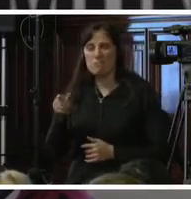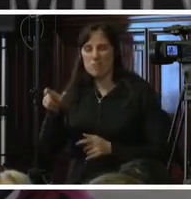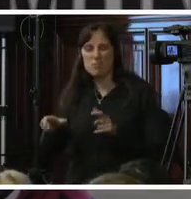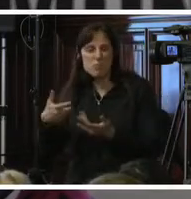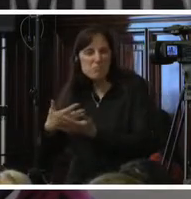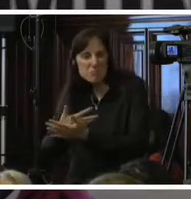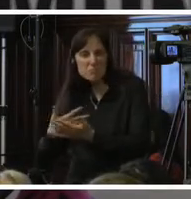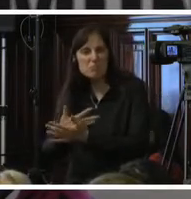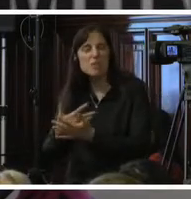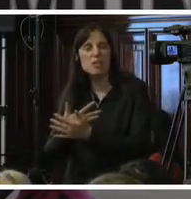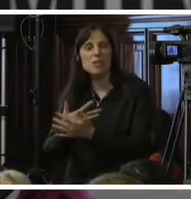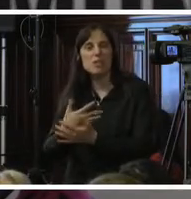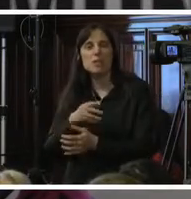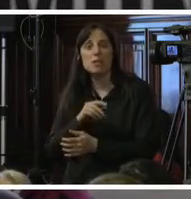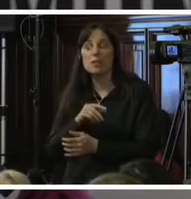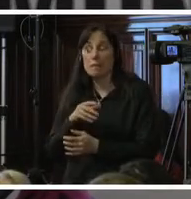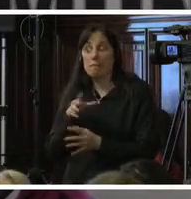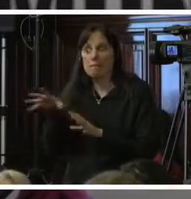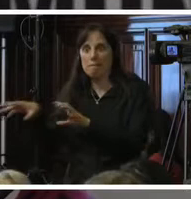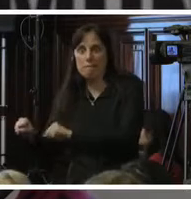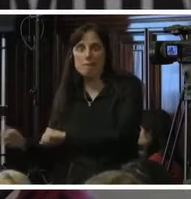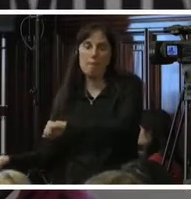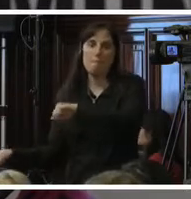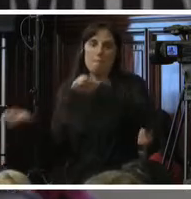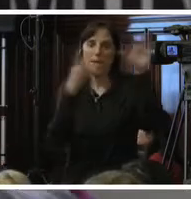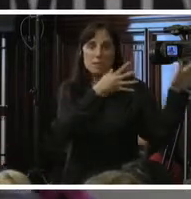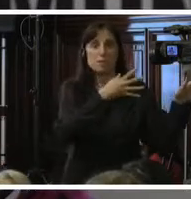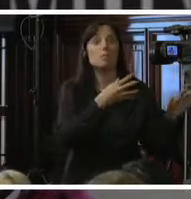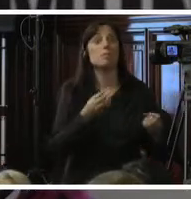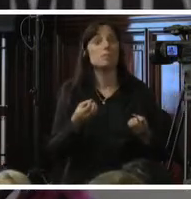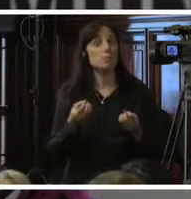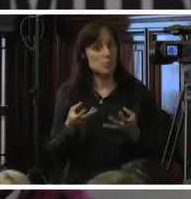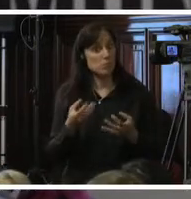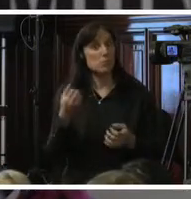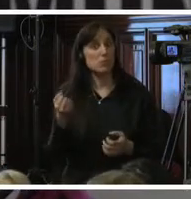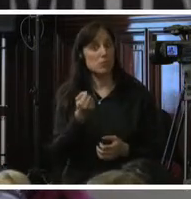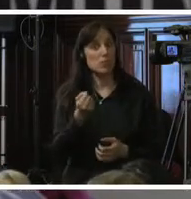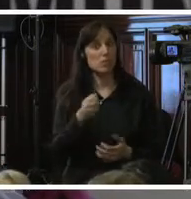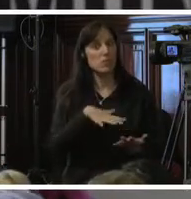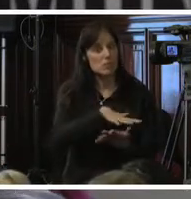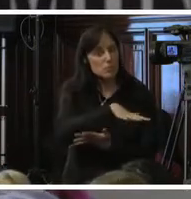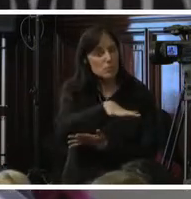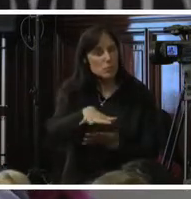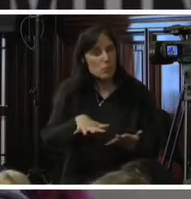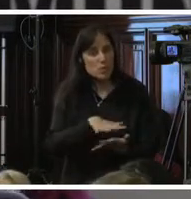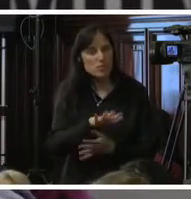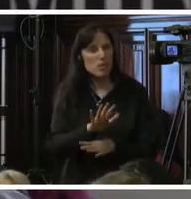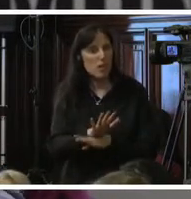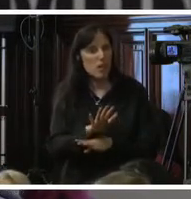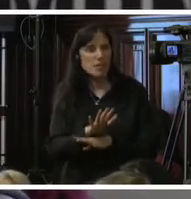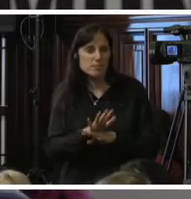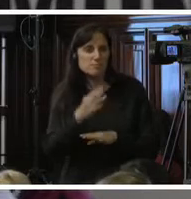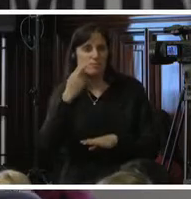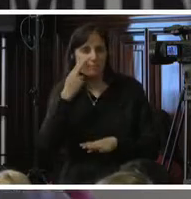also to see that states, when there are situations of internal turmoil, problems, and so